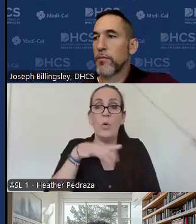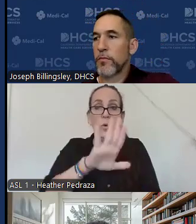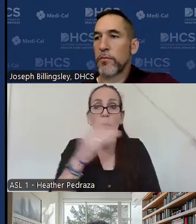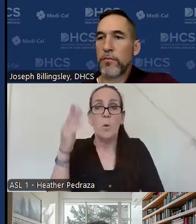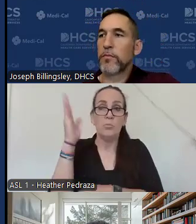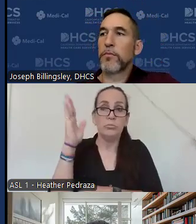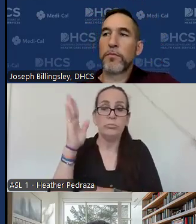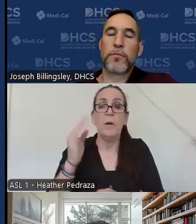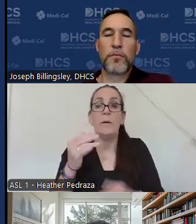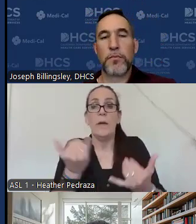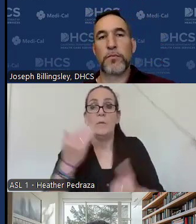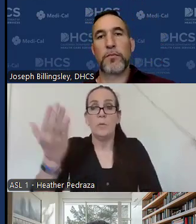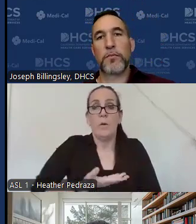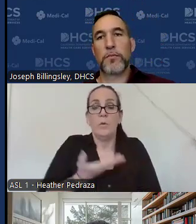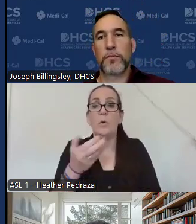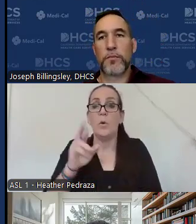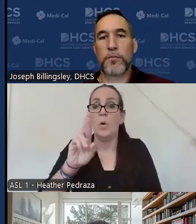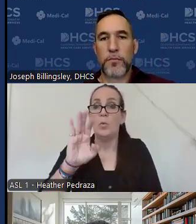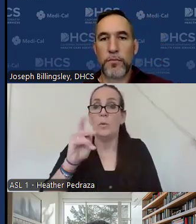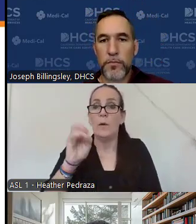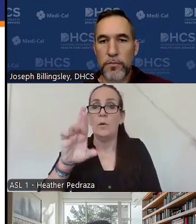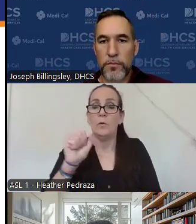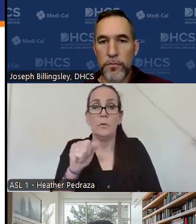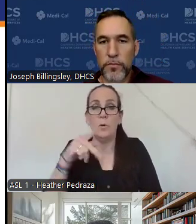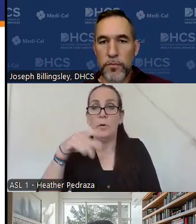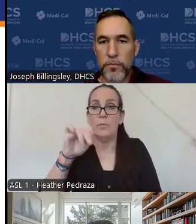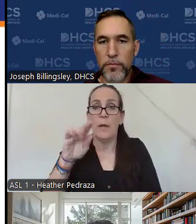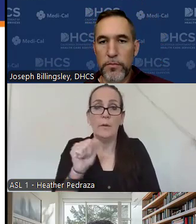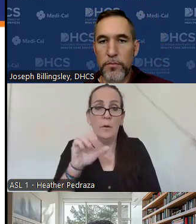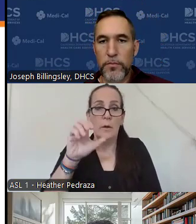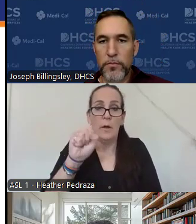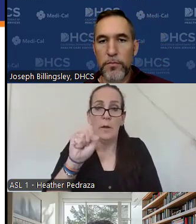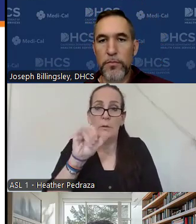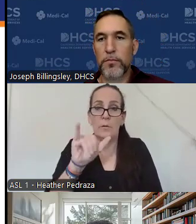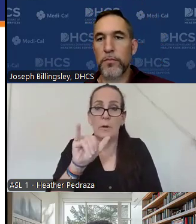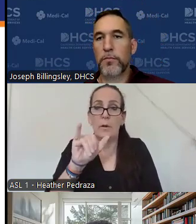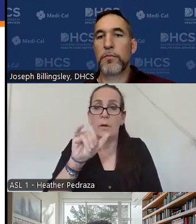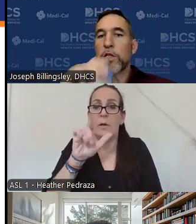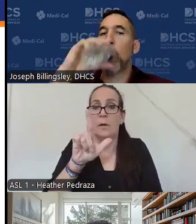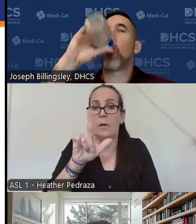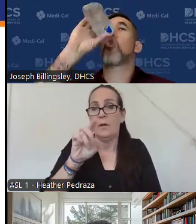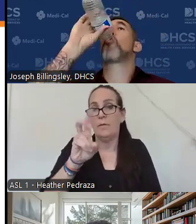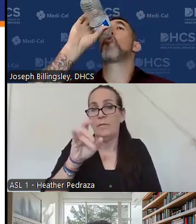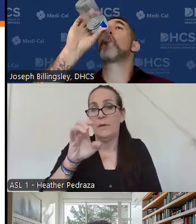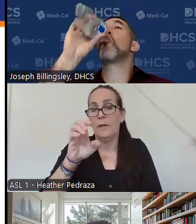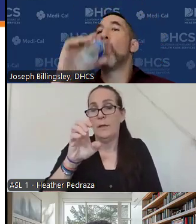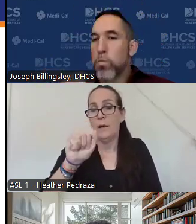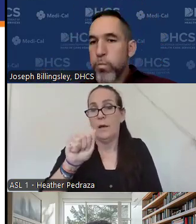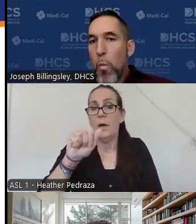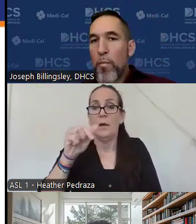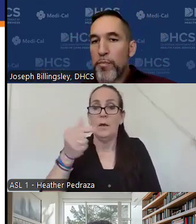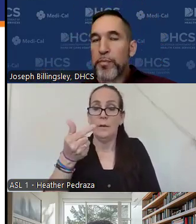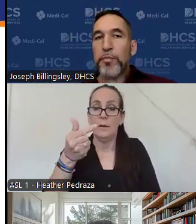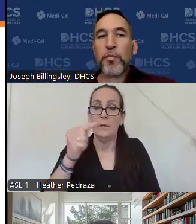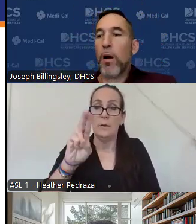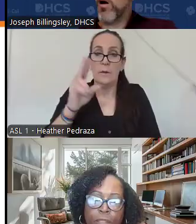just introduce the reactor panel. Sylvia Yee is a public policy